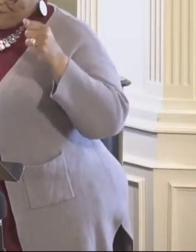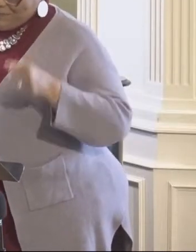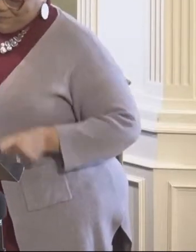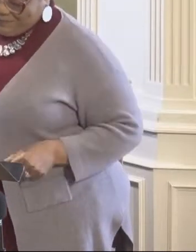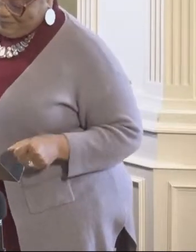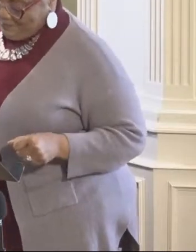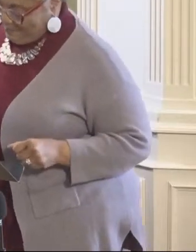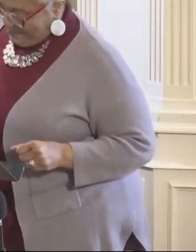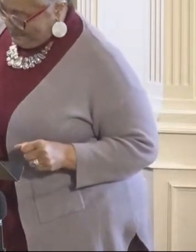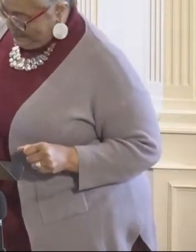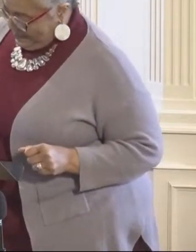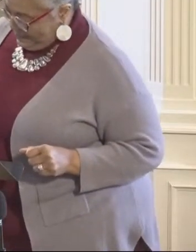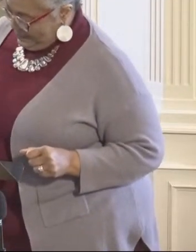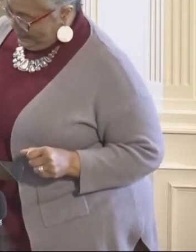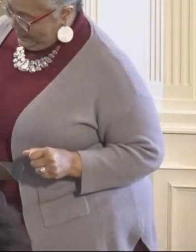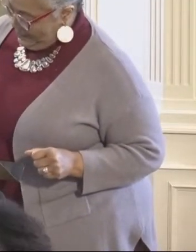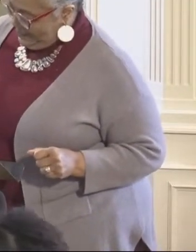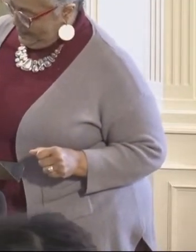do-a.